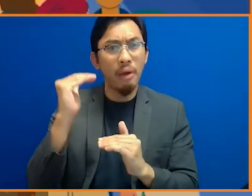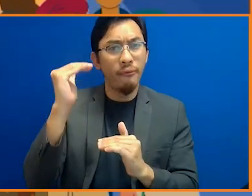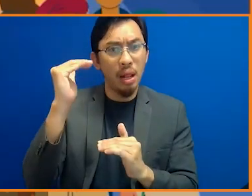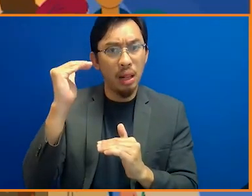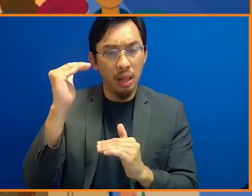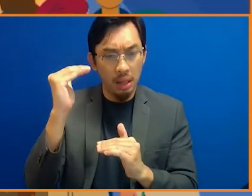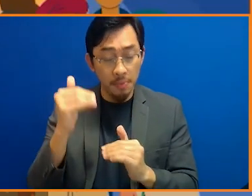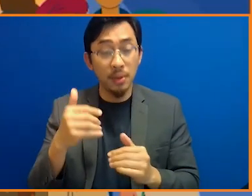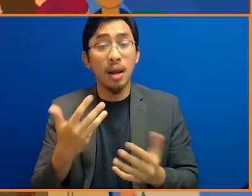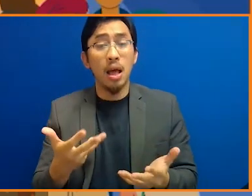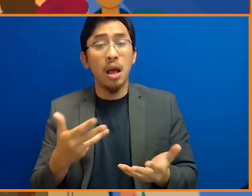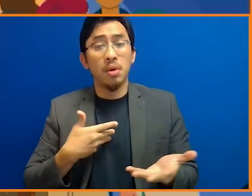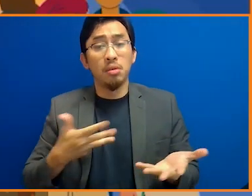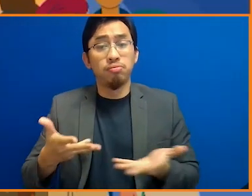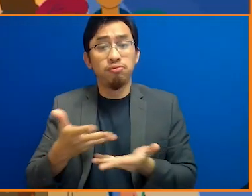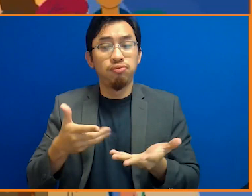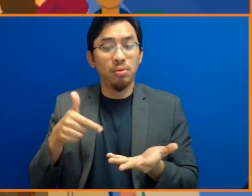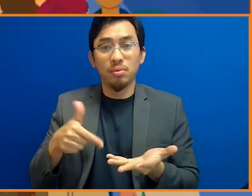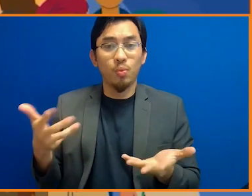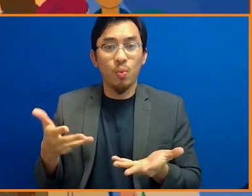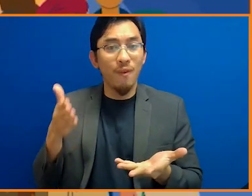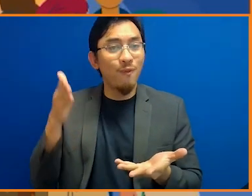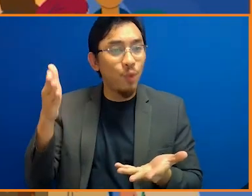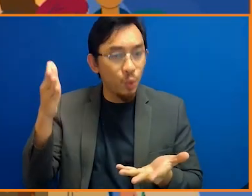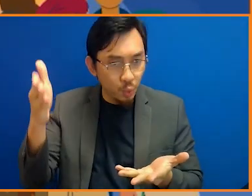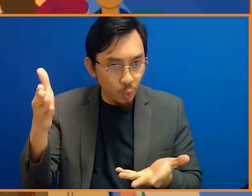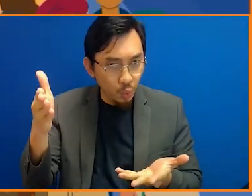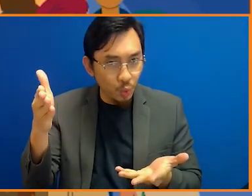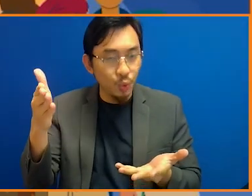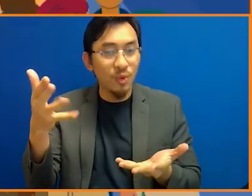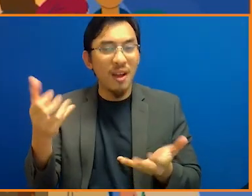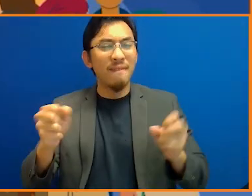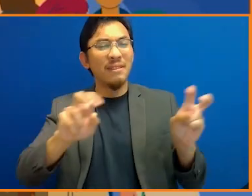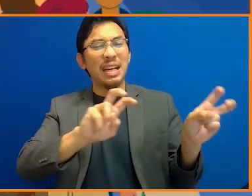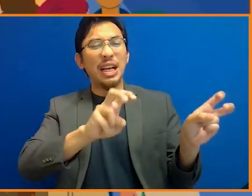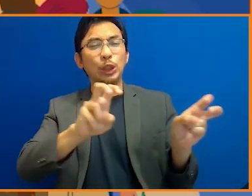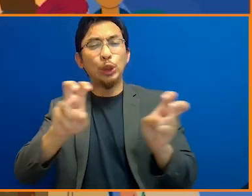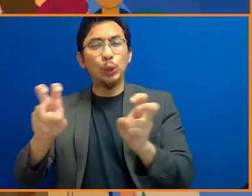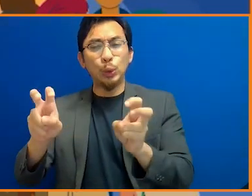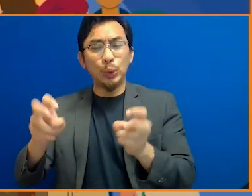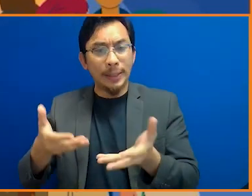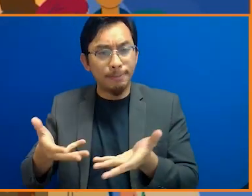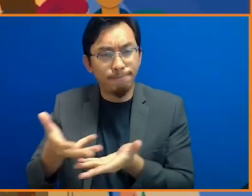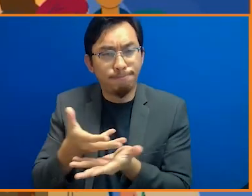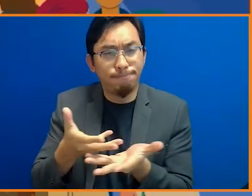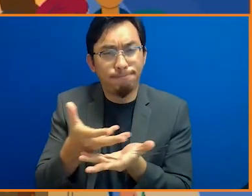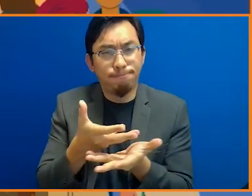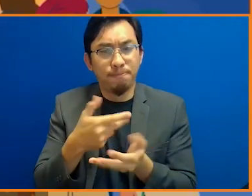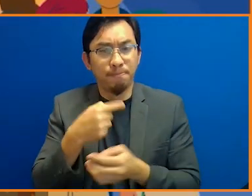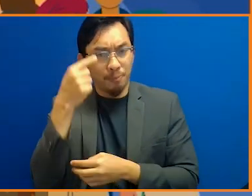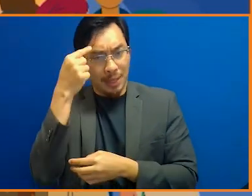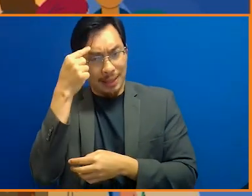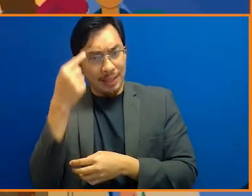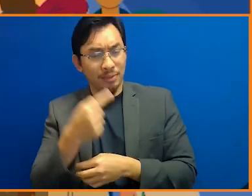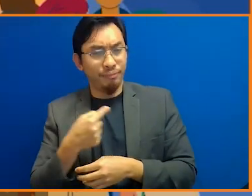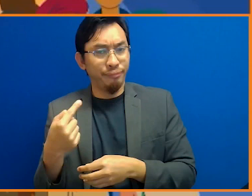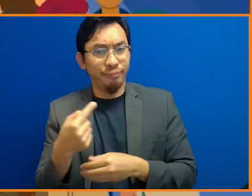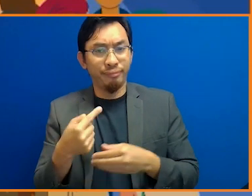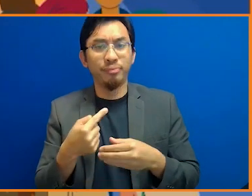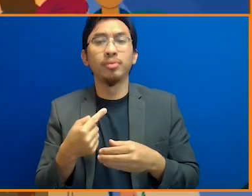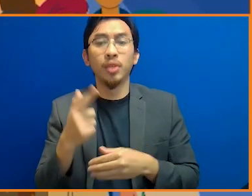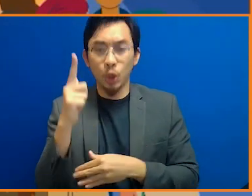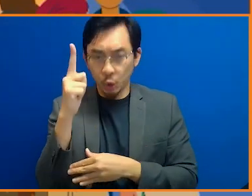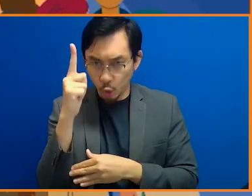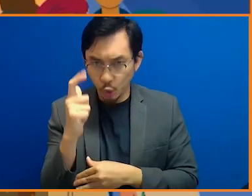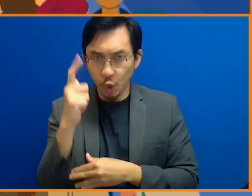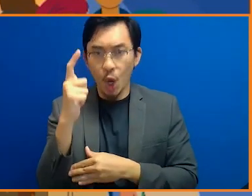level. And when we talk about the future, this is another issue that we would like to we have to think from